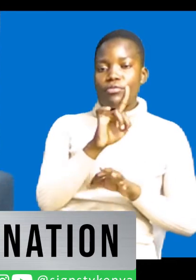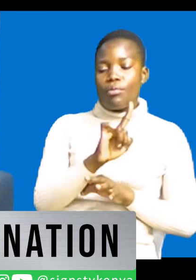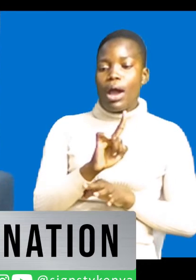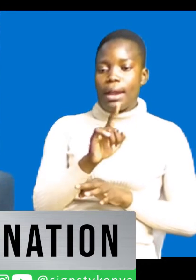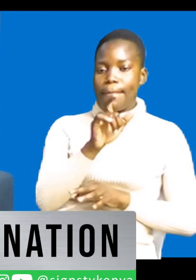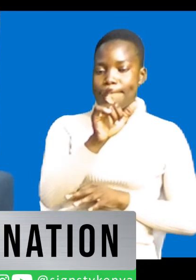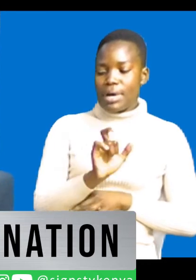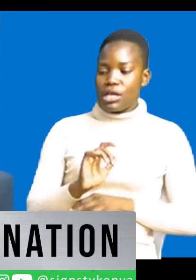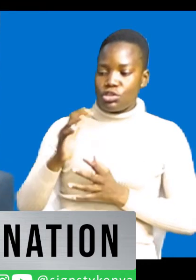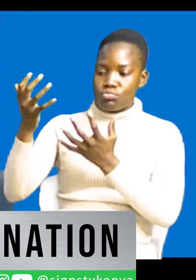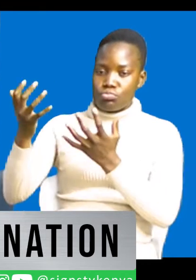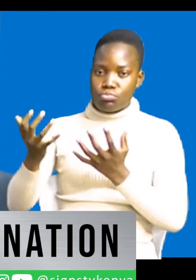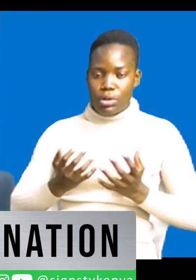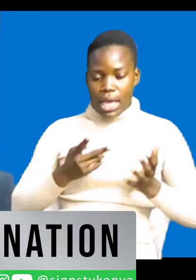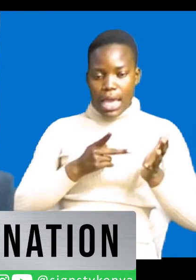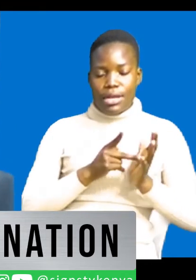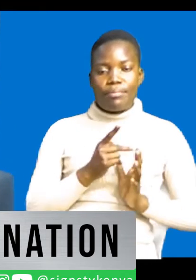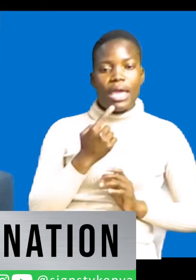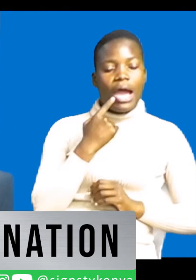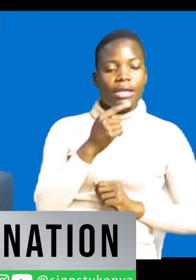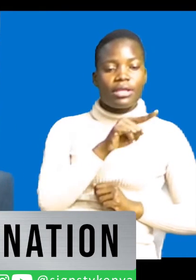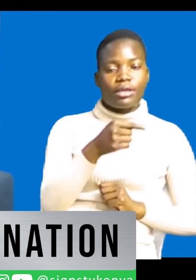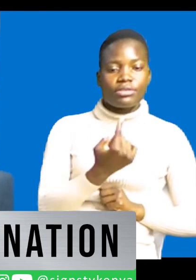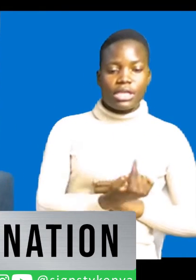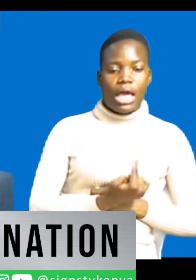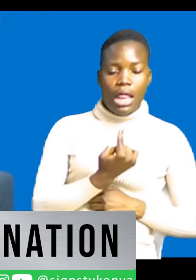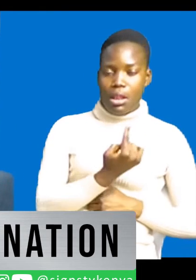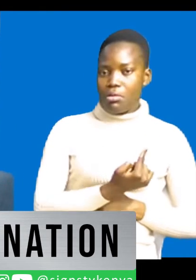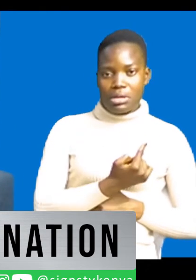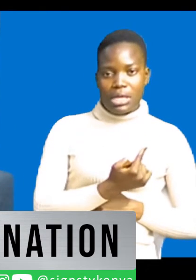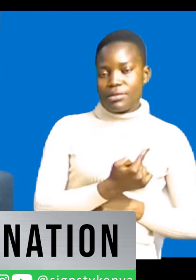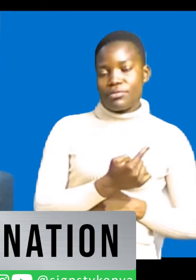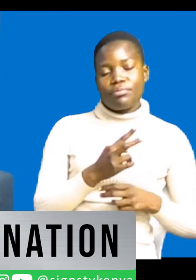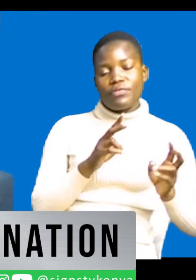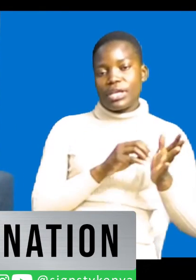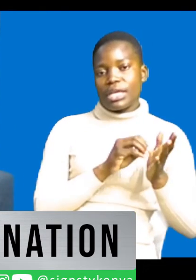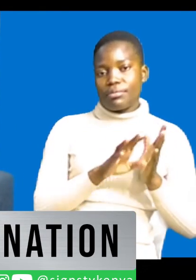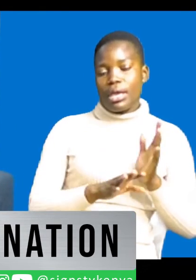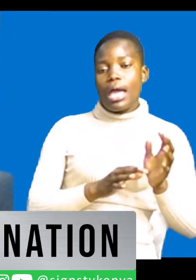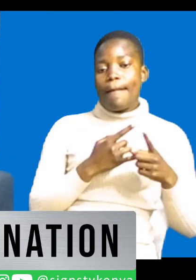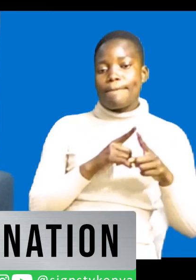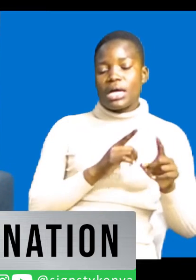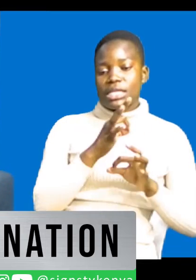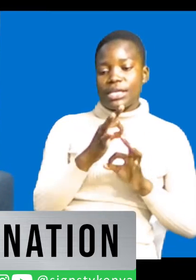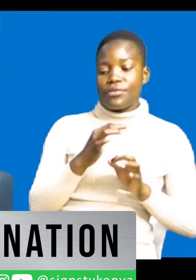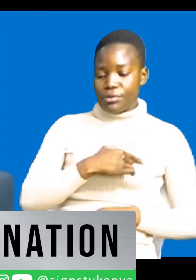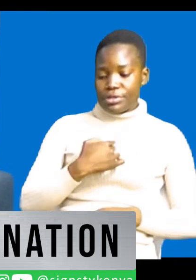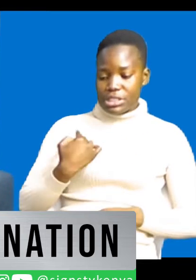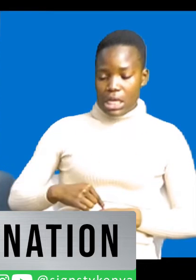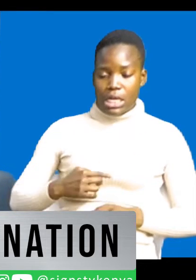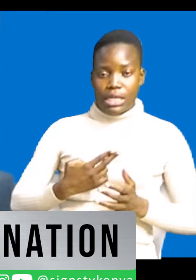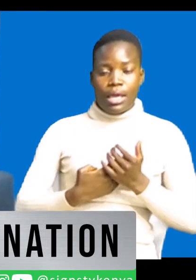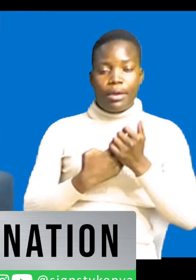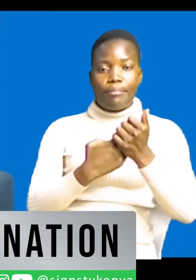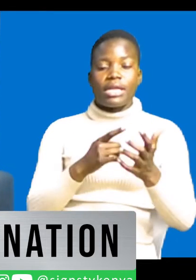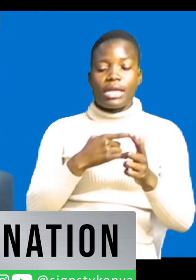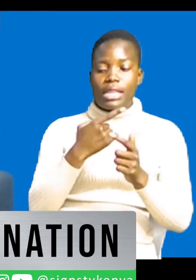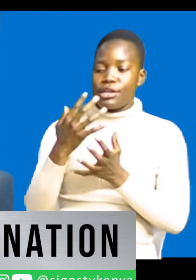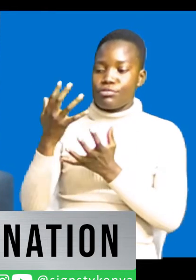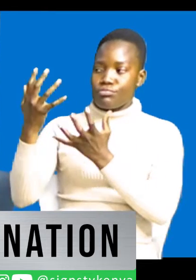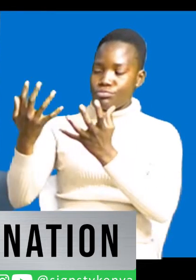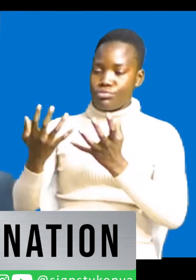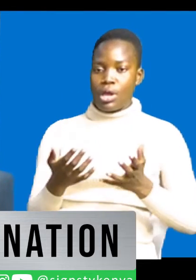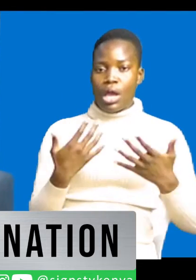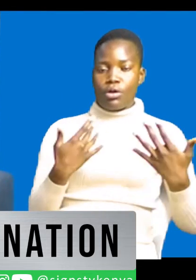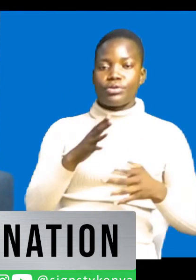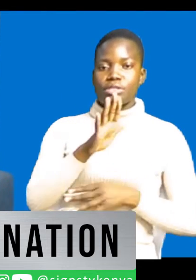container and paying the whole 100k. Yeah. So when these Chinese bring goods, kama wameshikana hivyo, the goods are cheaper. Not that they